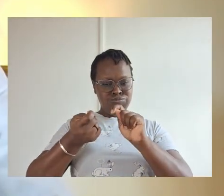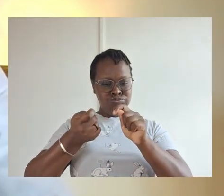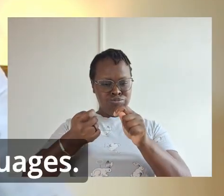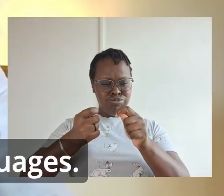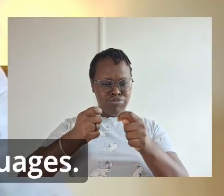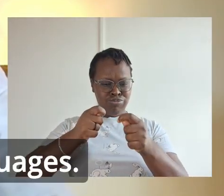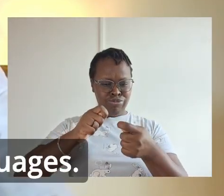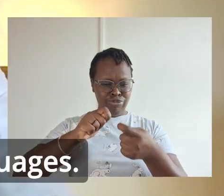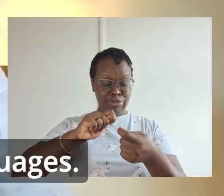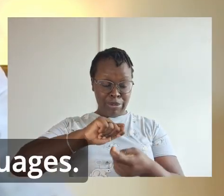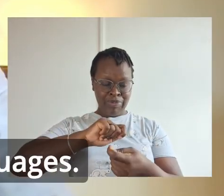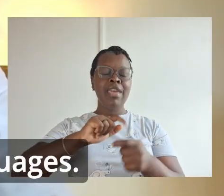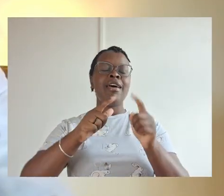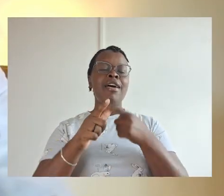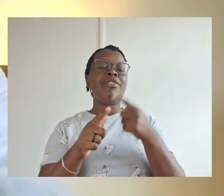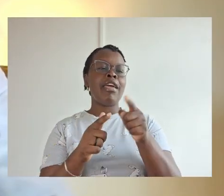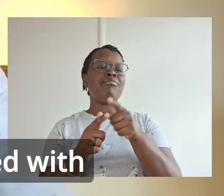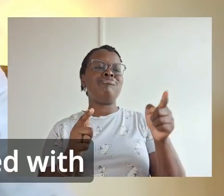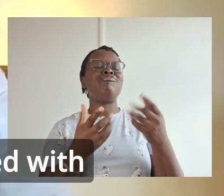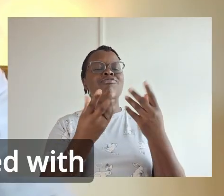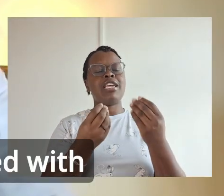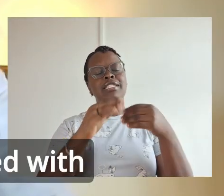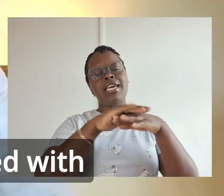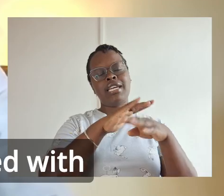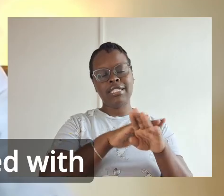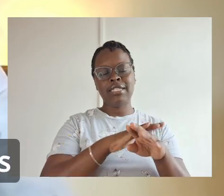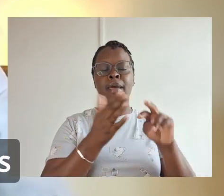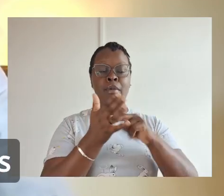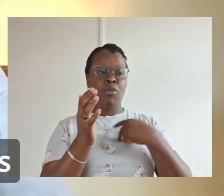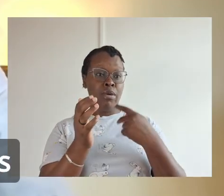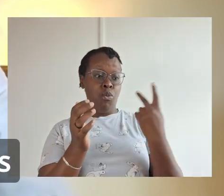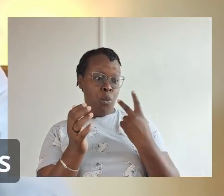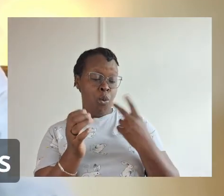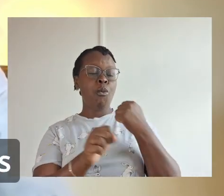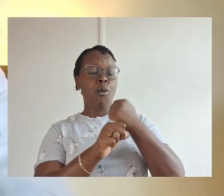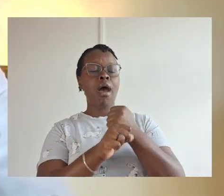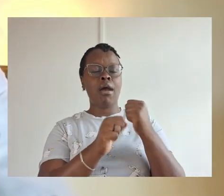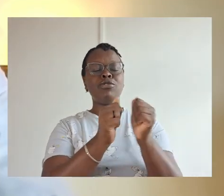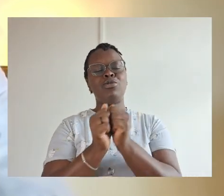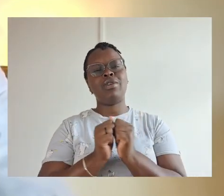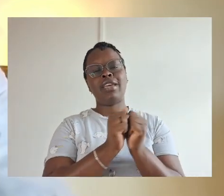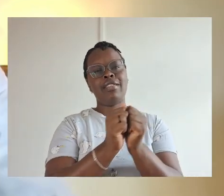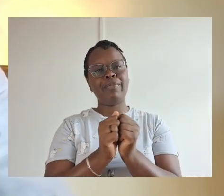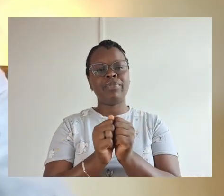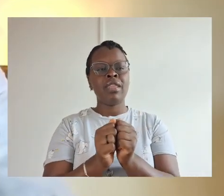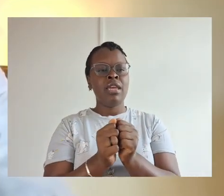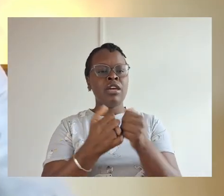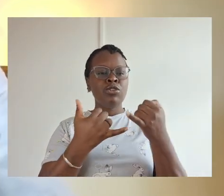understand. Currently, we're in 19 Kenya languages, and I'm happy that we have worked with Abdullahi in so many instances in bridging